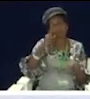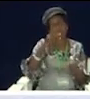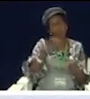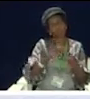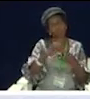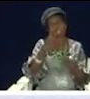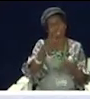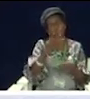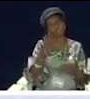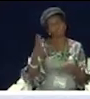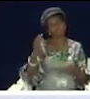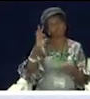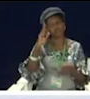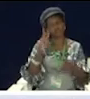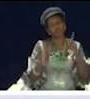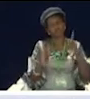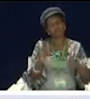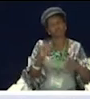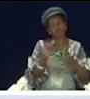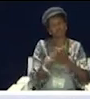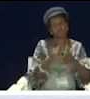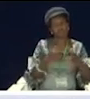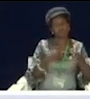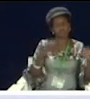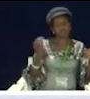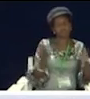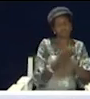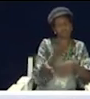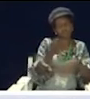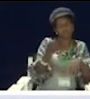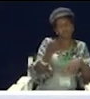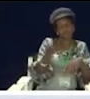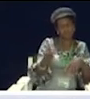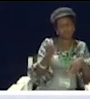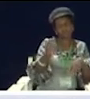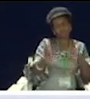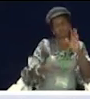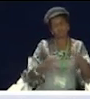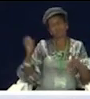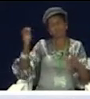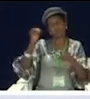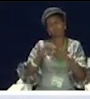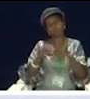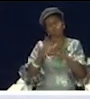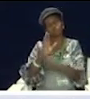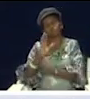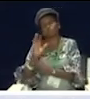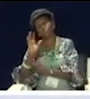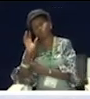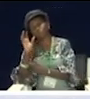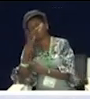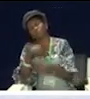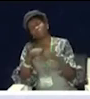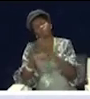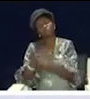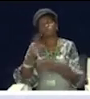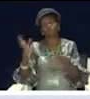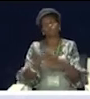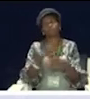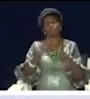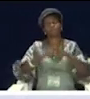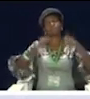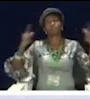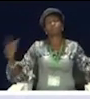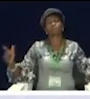cases of people who have taken a small step towards God, and God has taken a giant